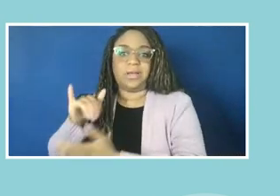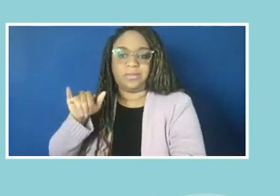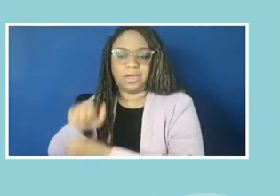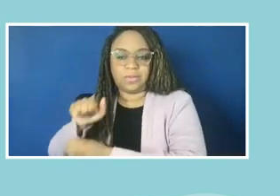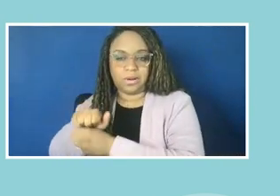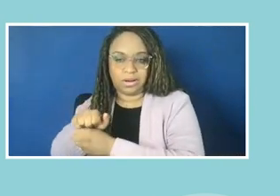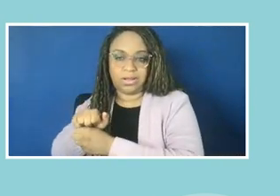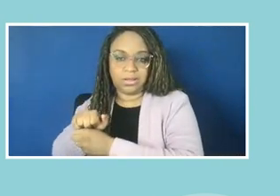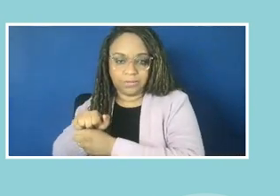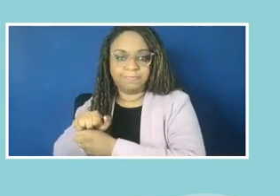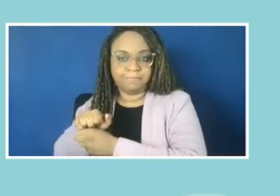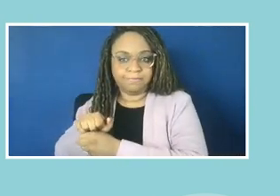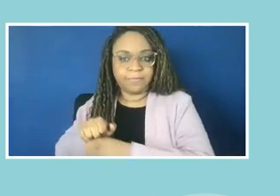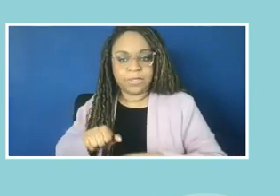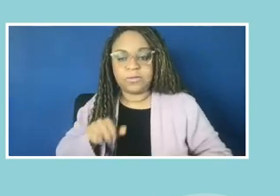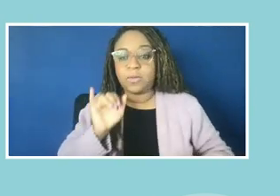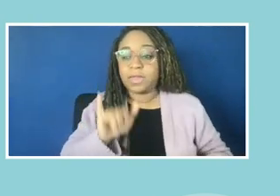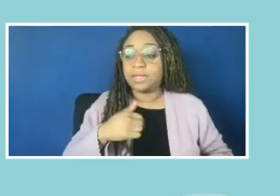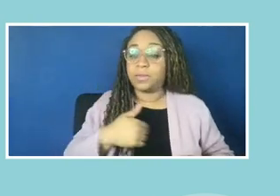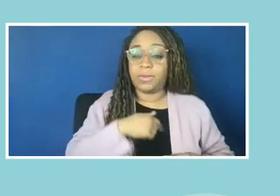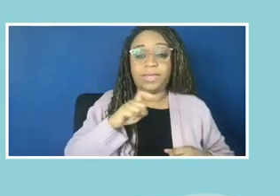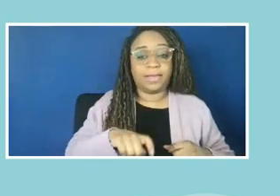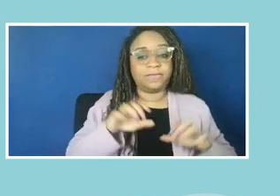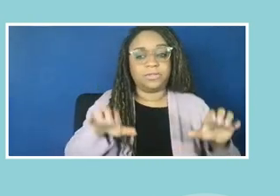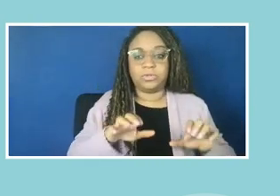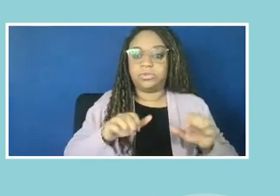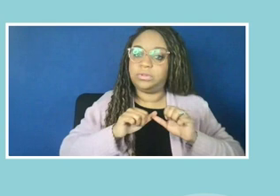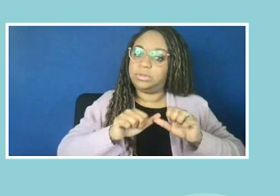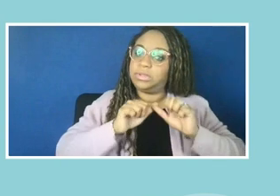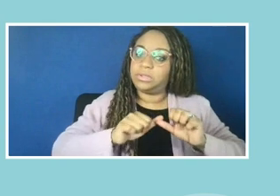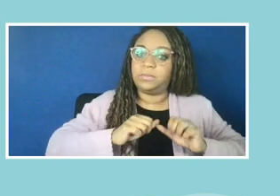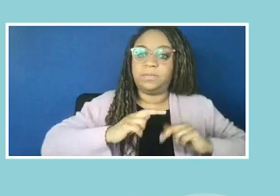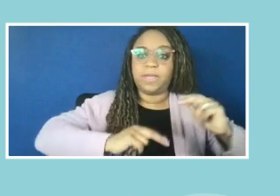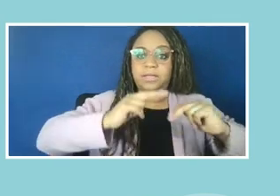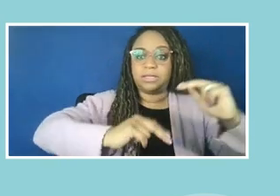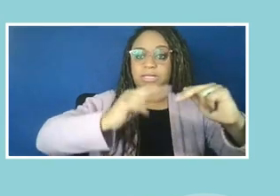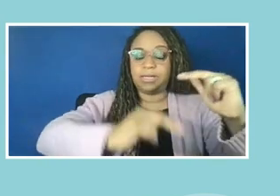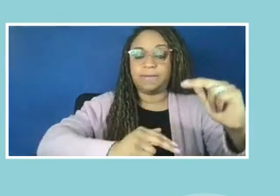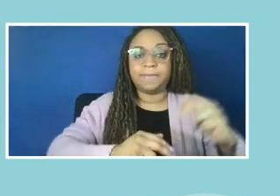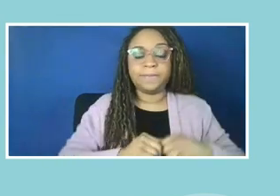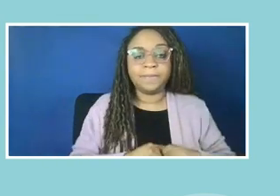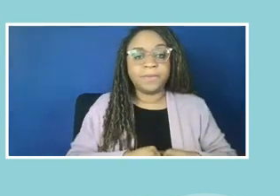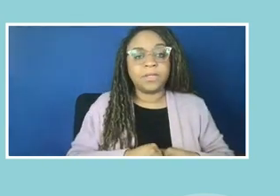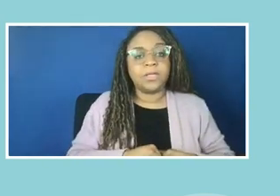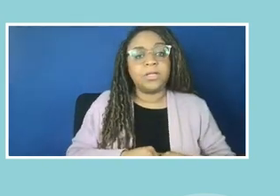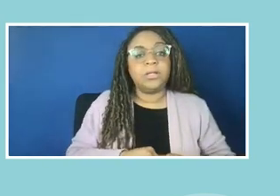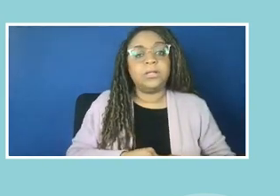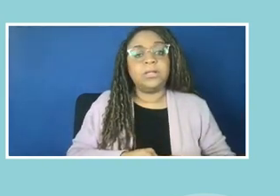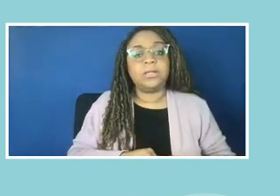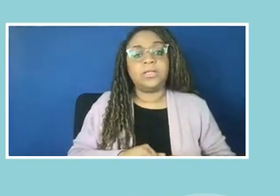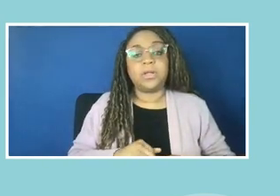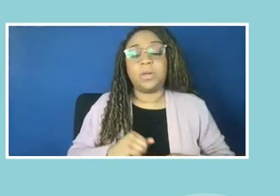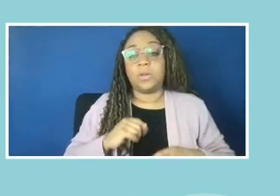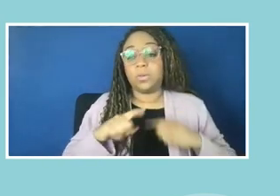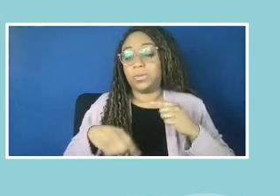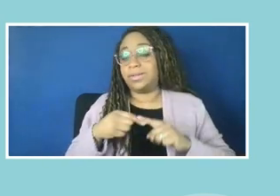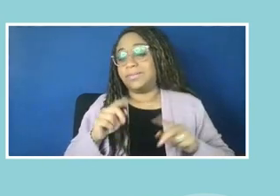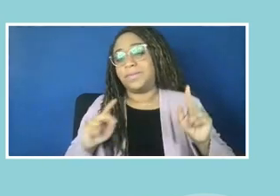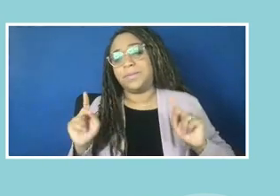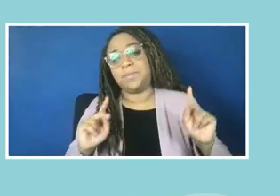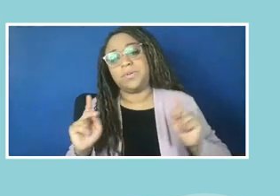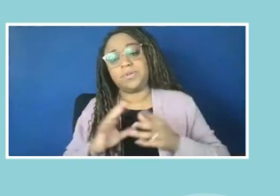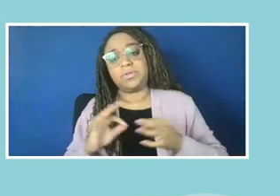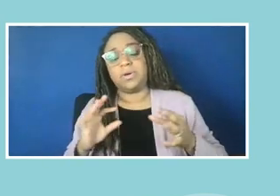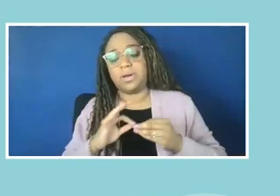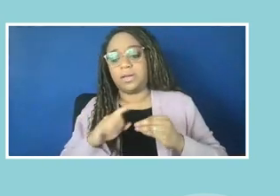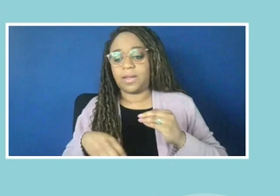is we have to do. That is, and I'm going to tell you something. When people talk about Democrats and Republicans and all